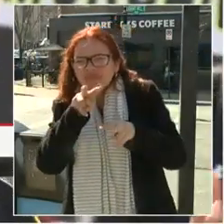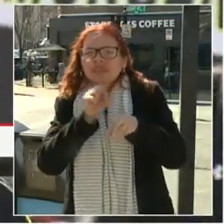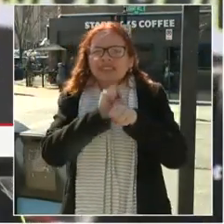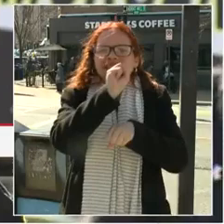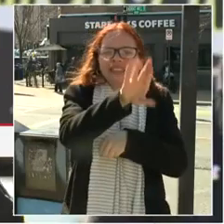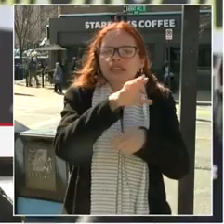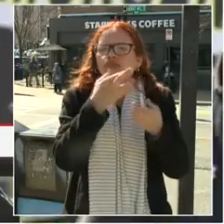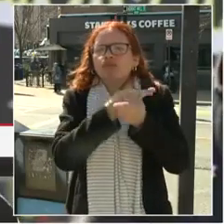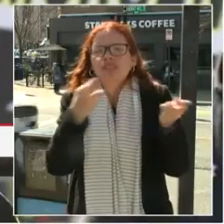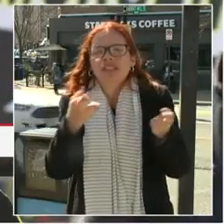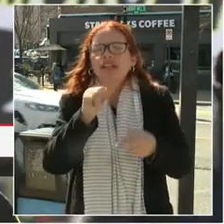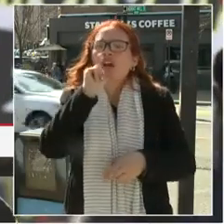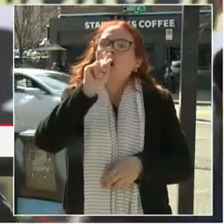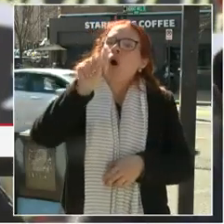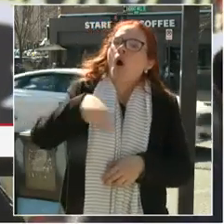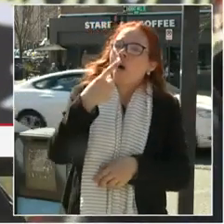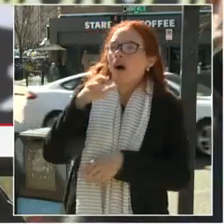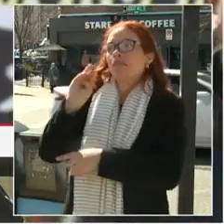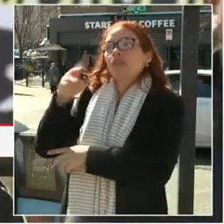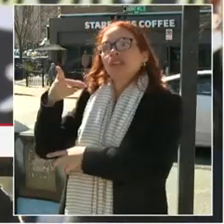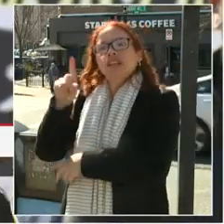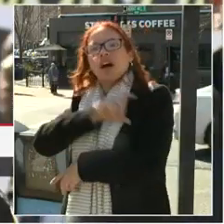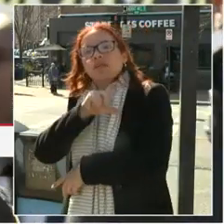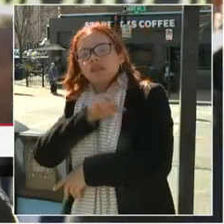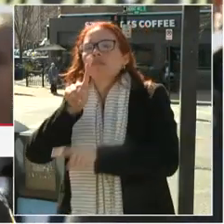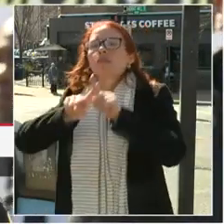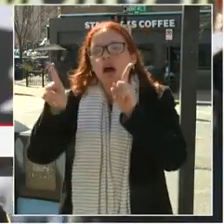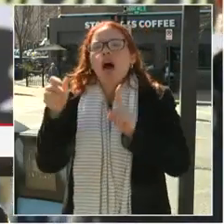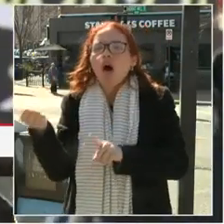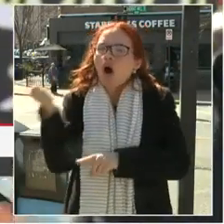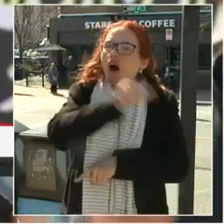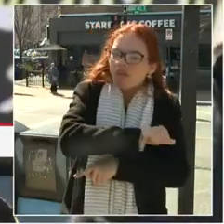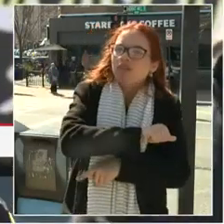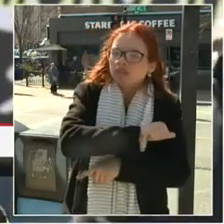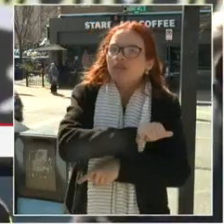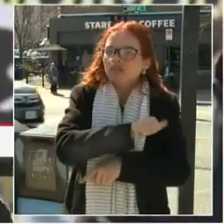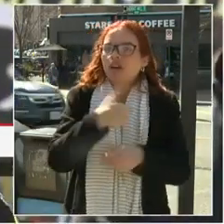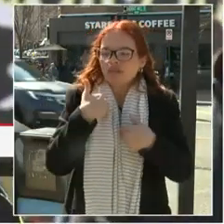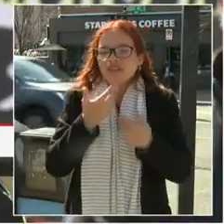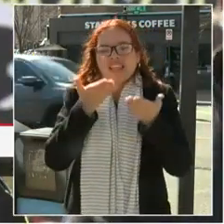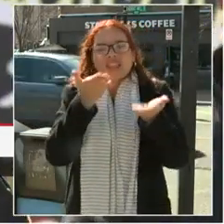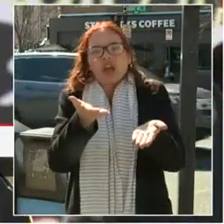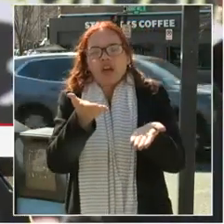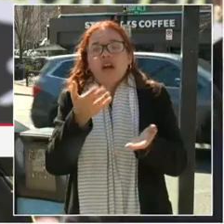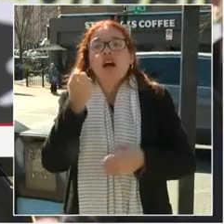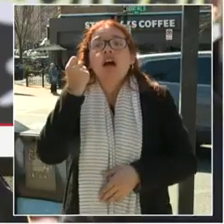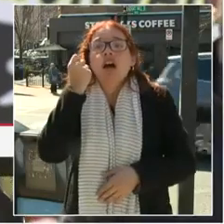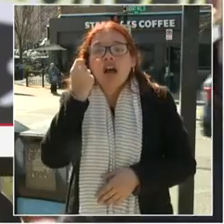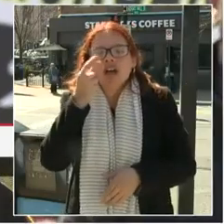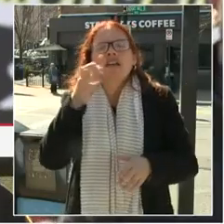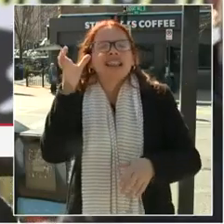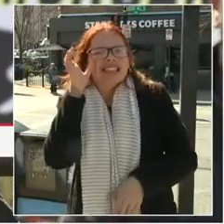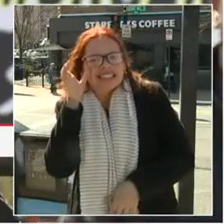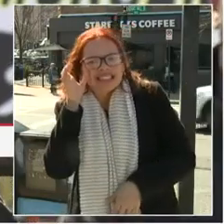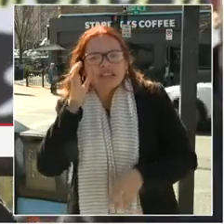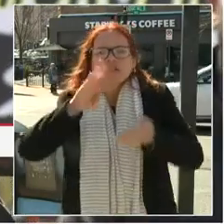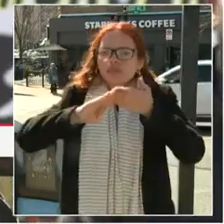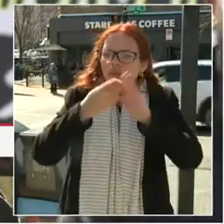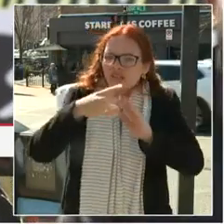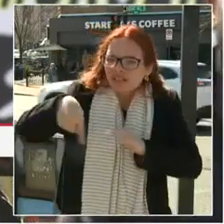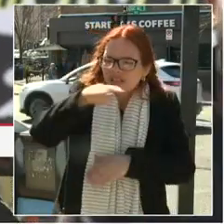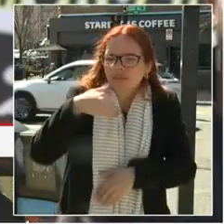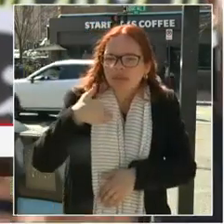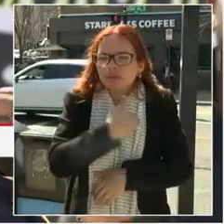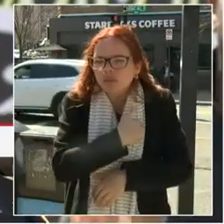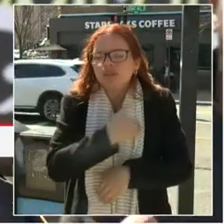other than just MPD to give that presence. So we listen to community members. I move in communities all across the city, talk to community members about